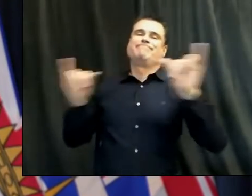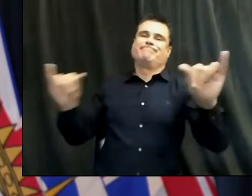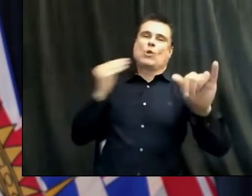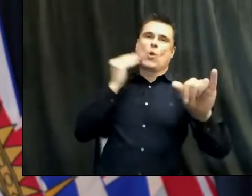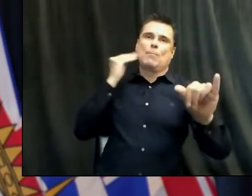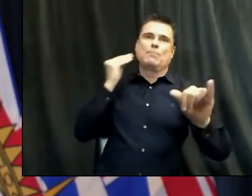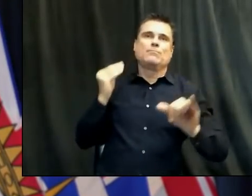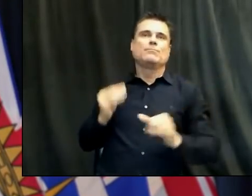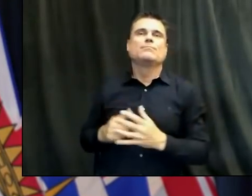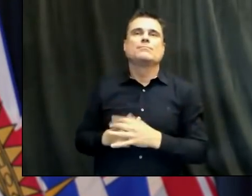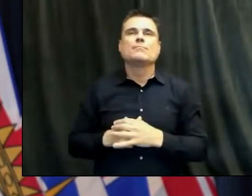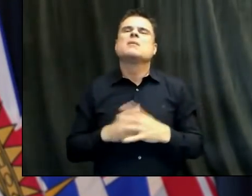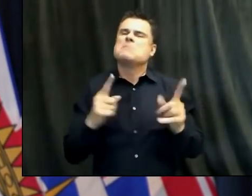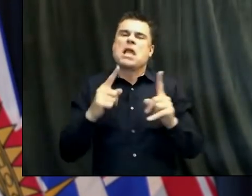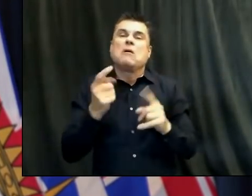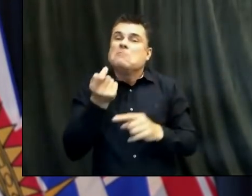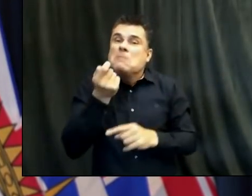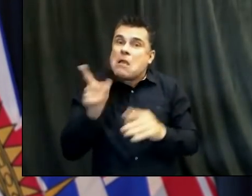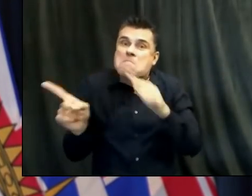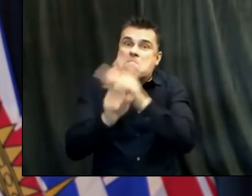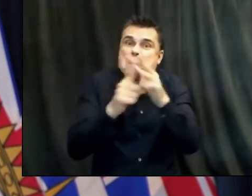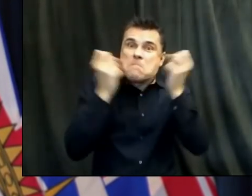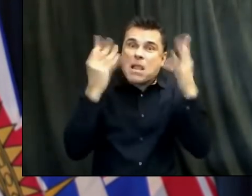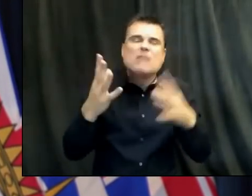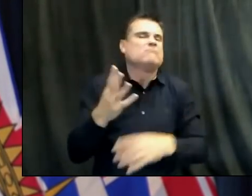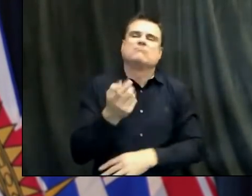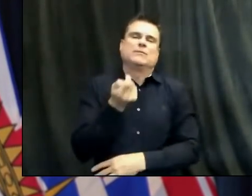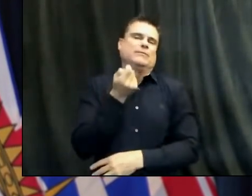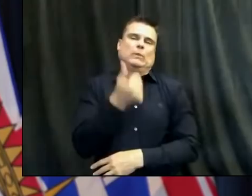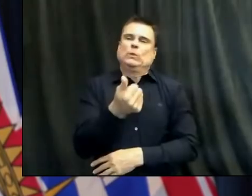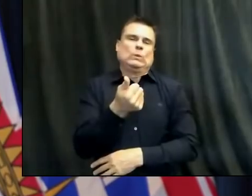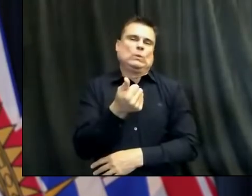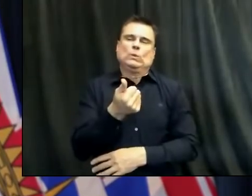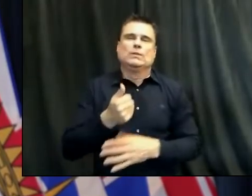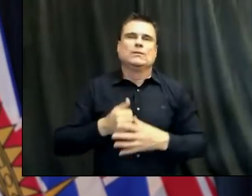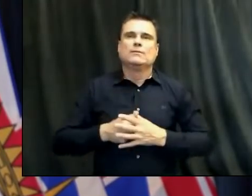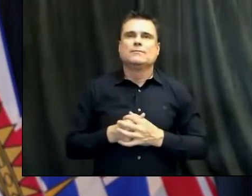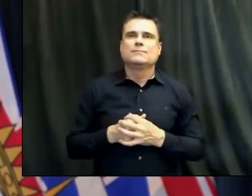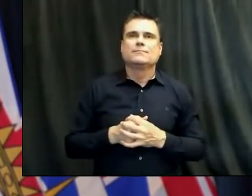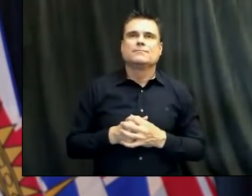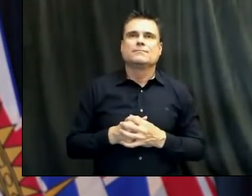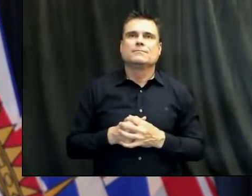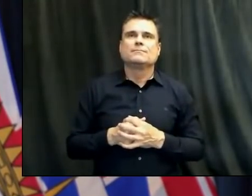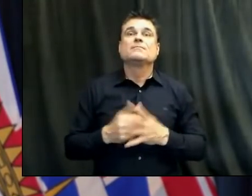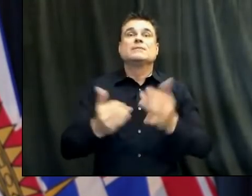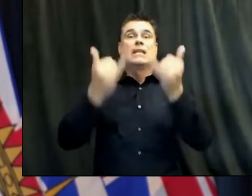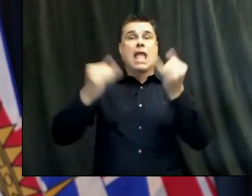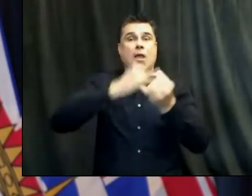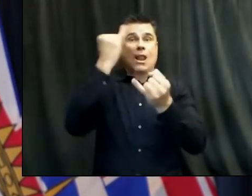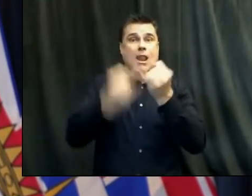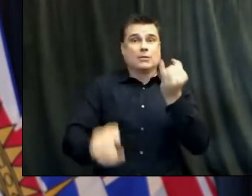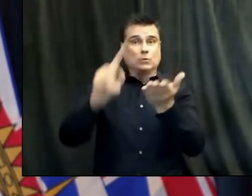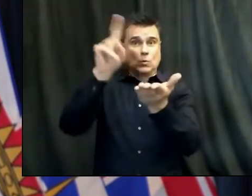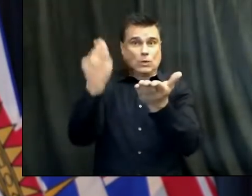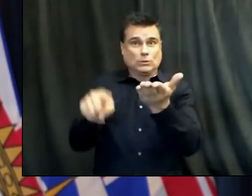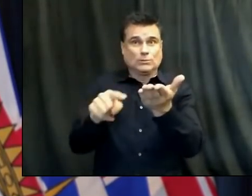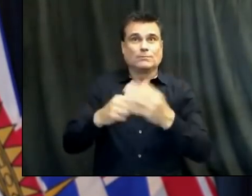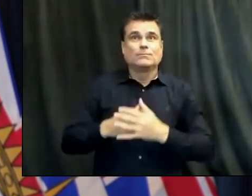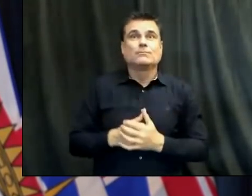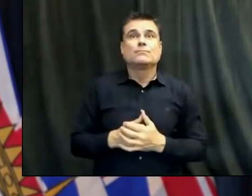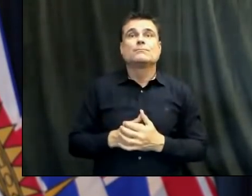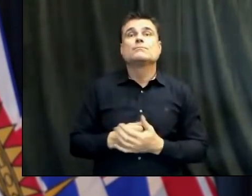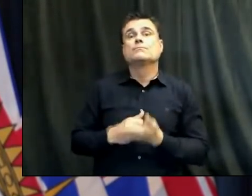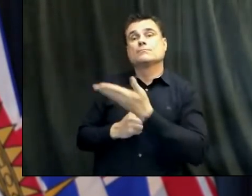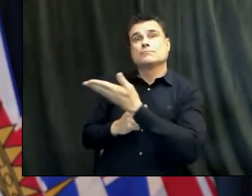a number of schools that have closed because of staff being required to self-isolate.